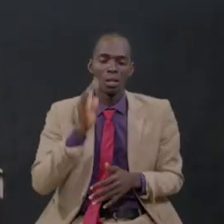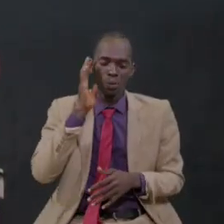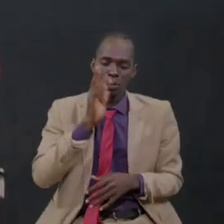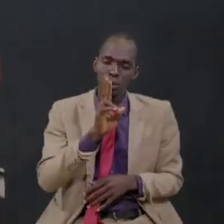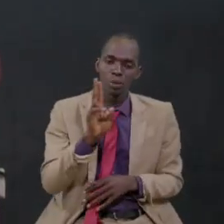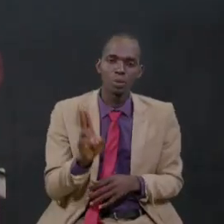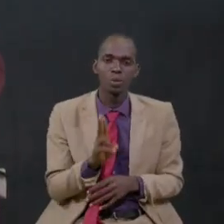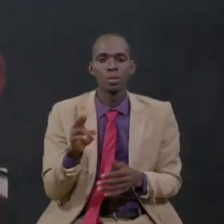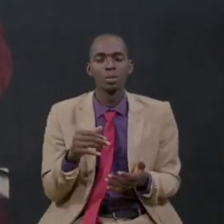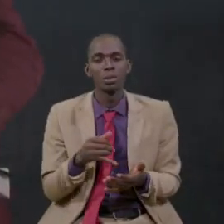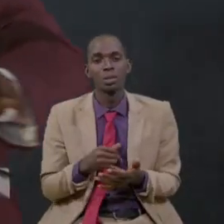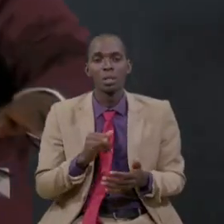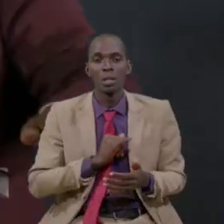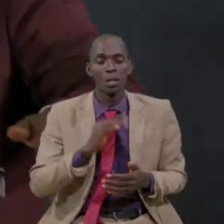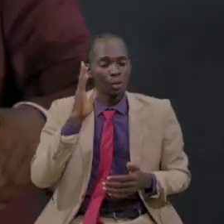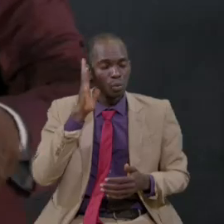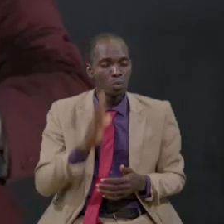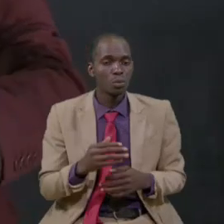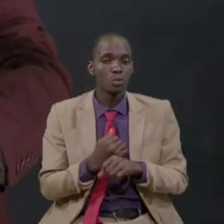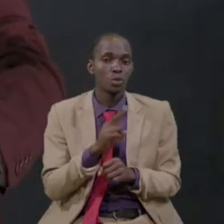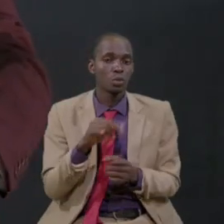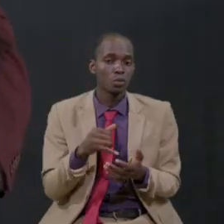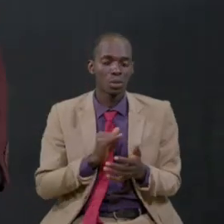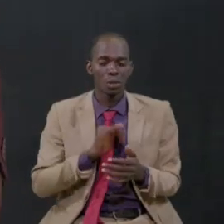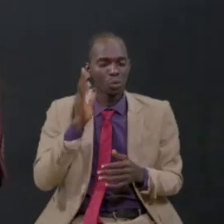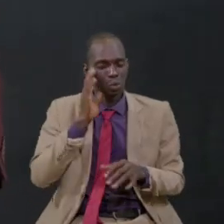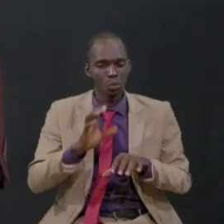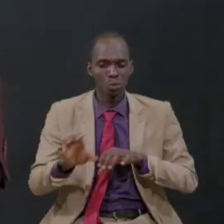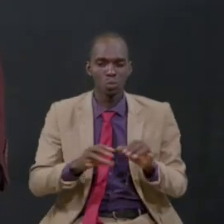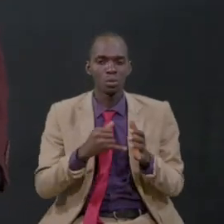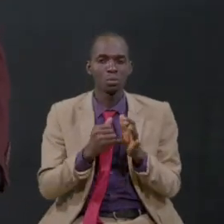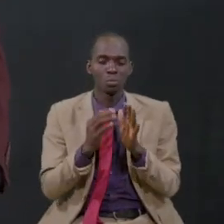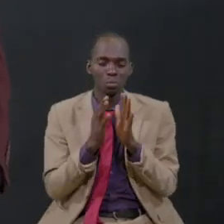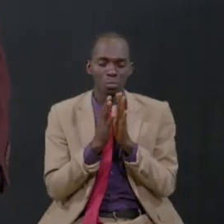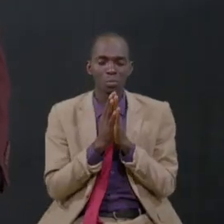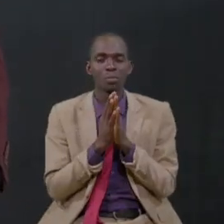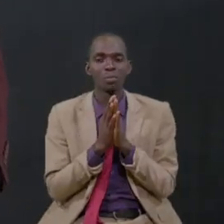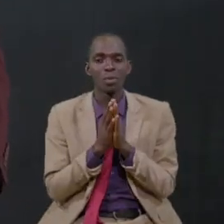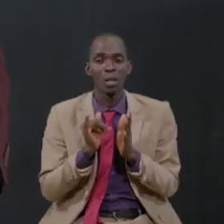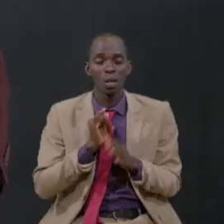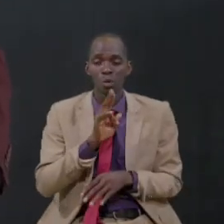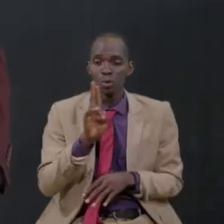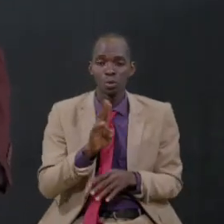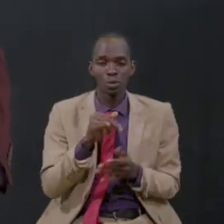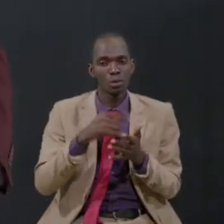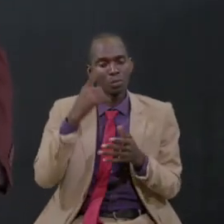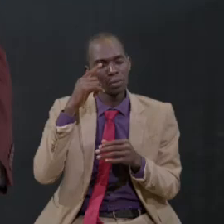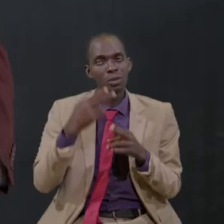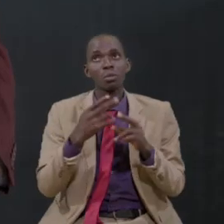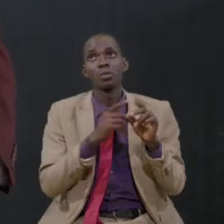explore, do it for the name of the Lord's sake. Open your mouth, open your